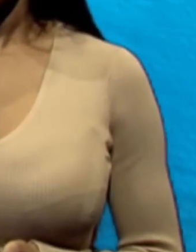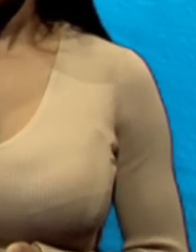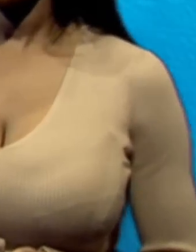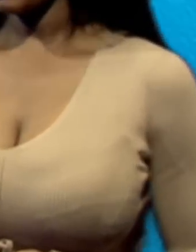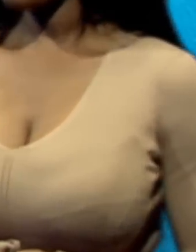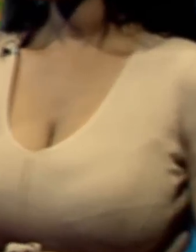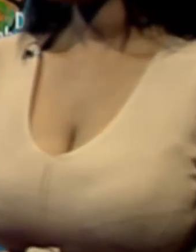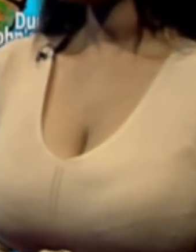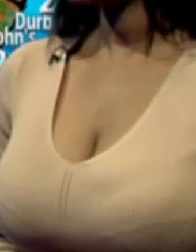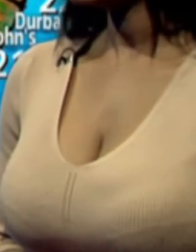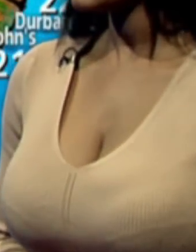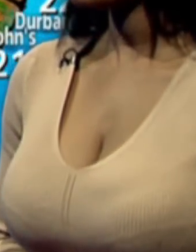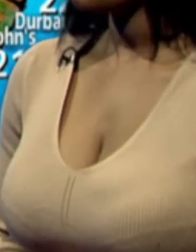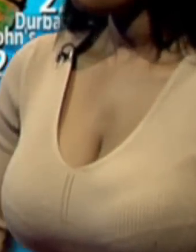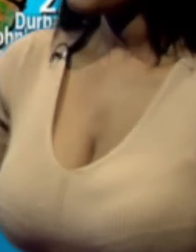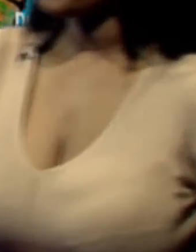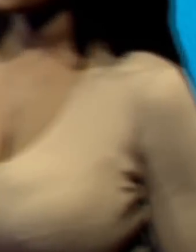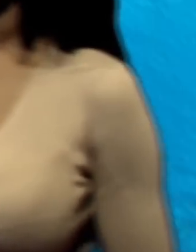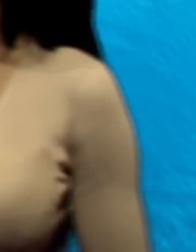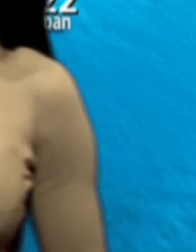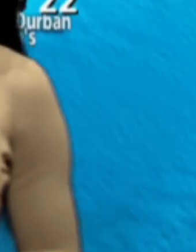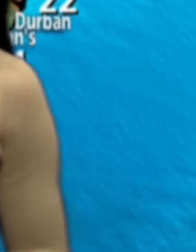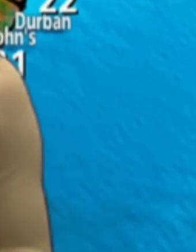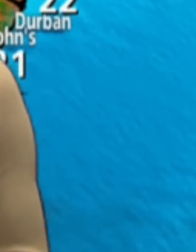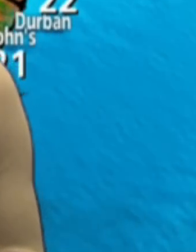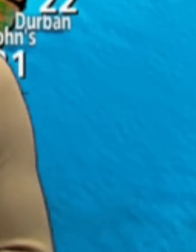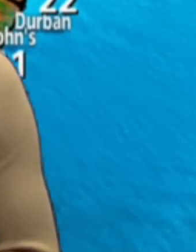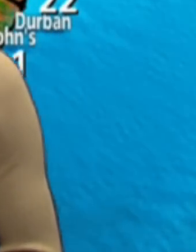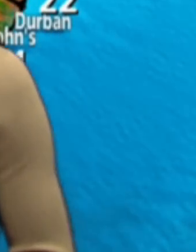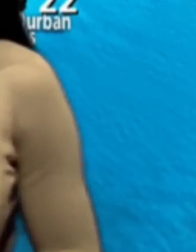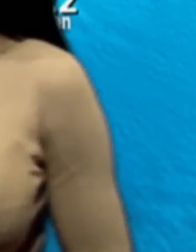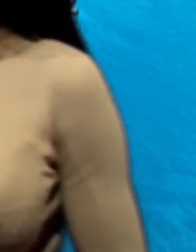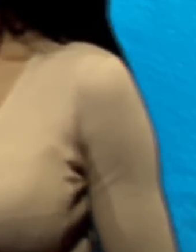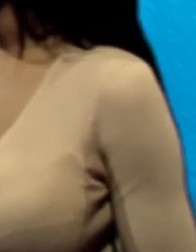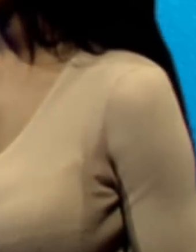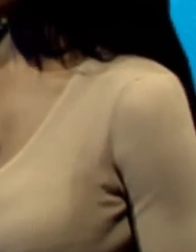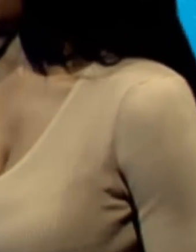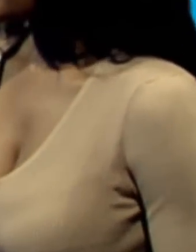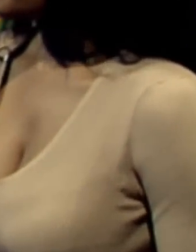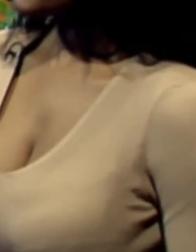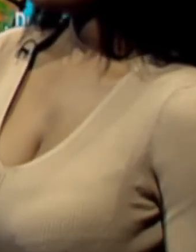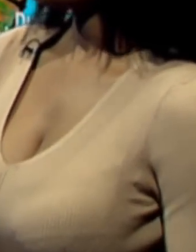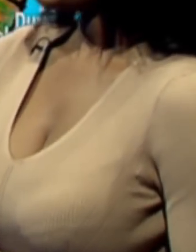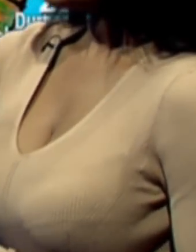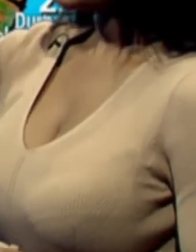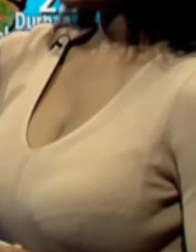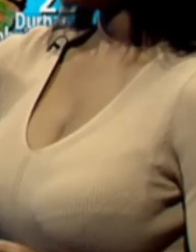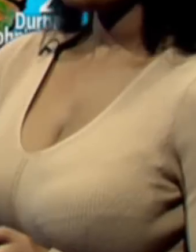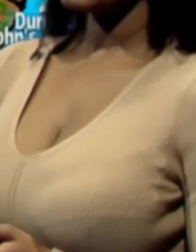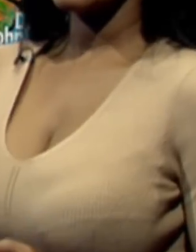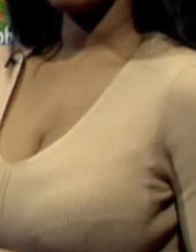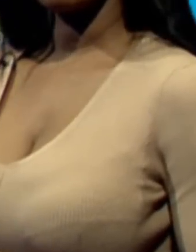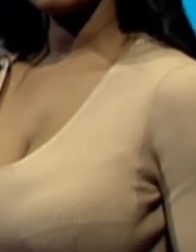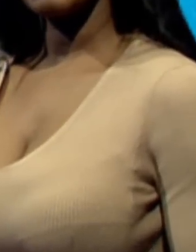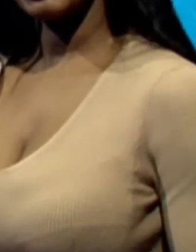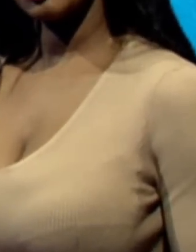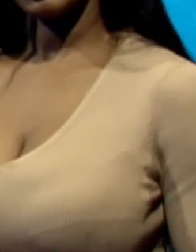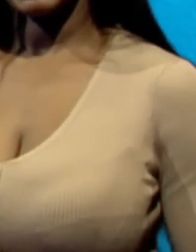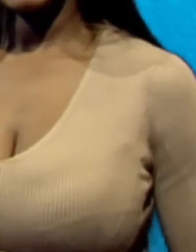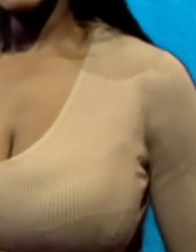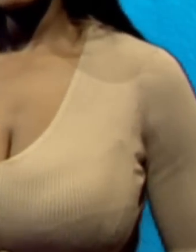di le 23 fa re lebelela Springbok ka digata di le 20 re lebelela gape Mahikeng le teng go tla nna le gone